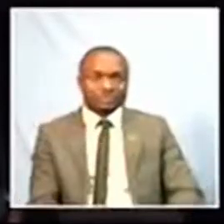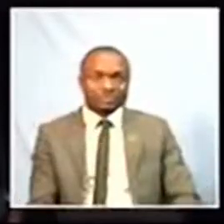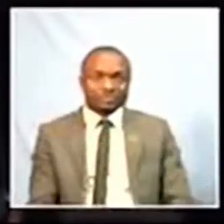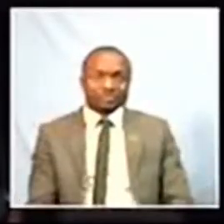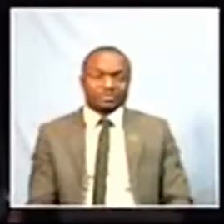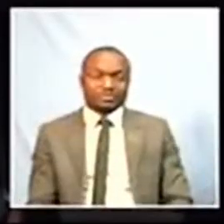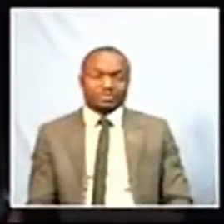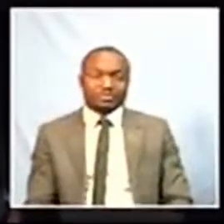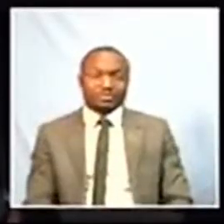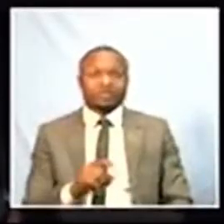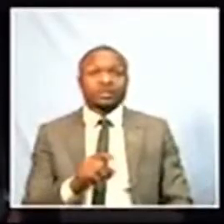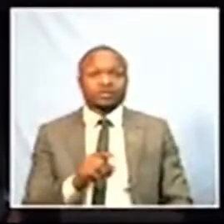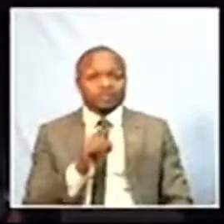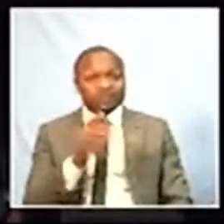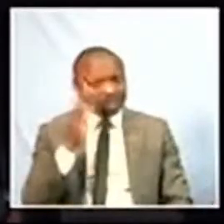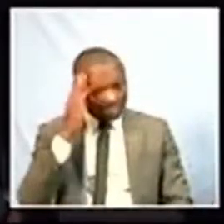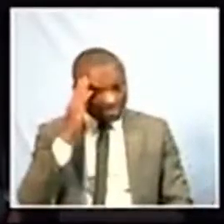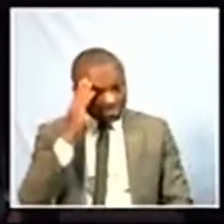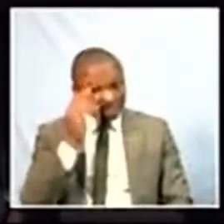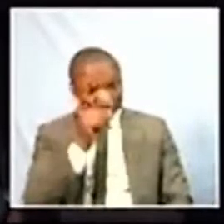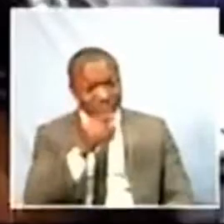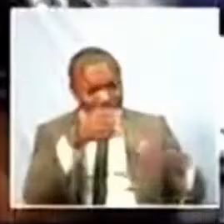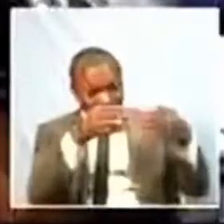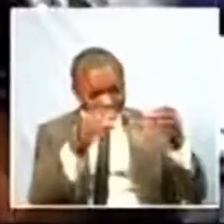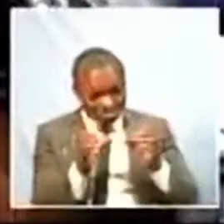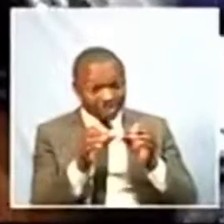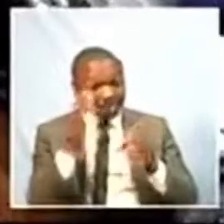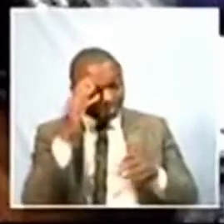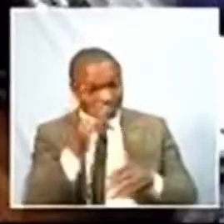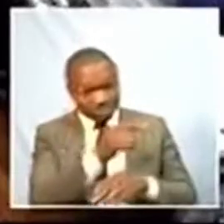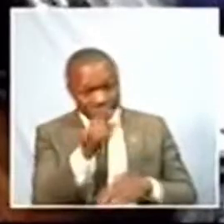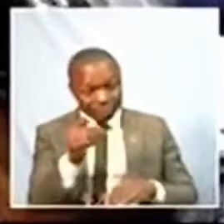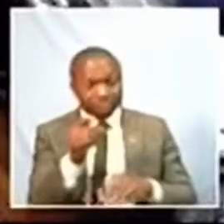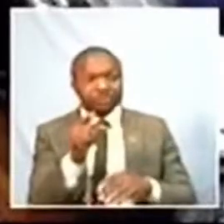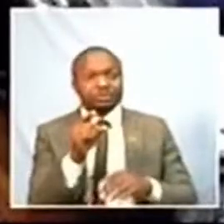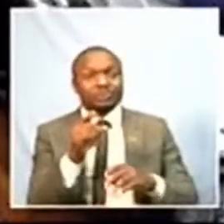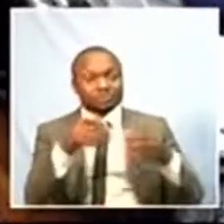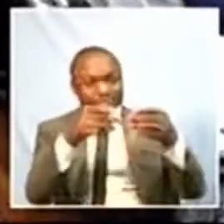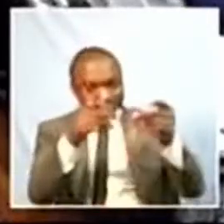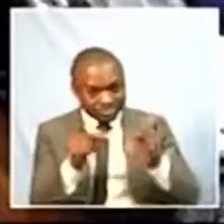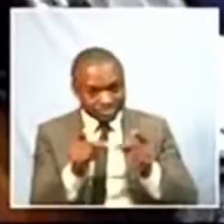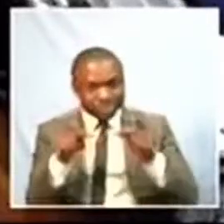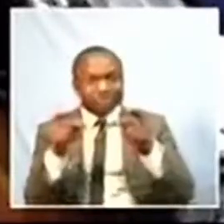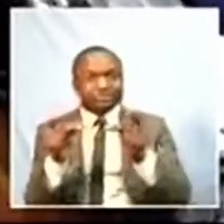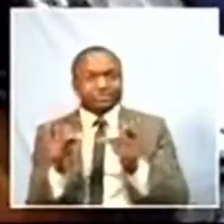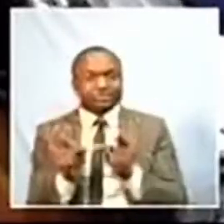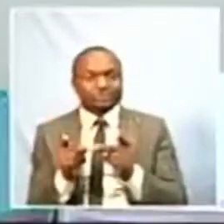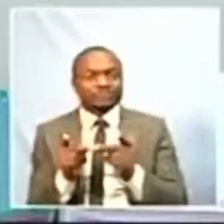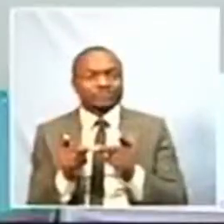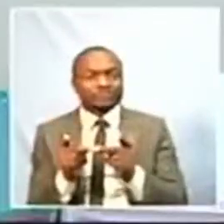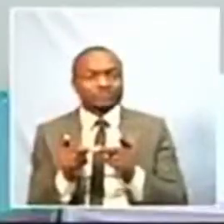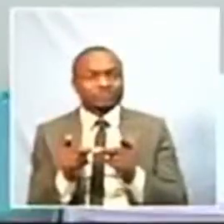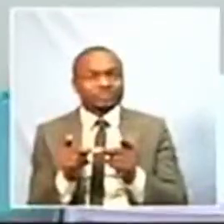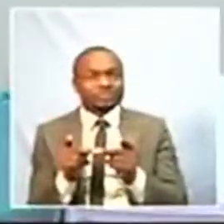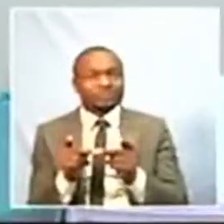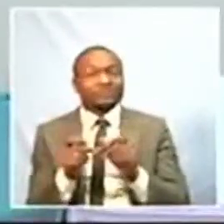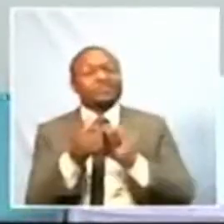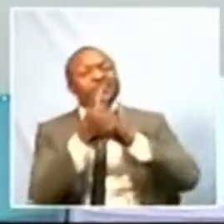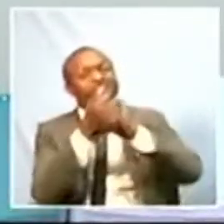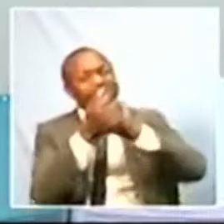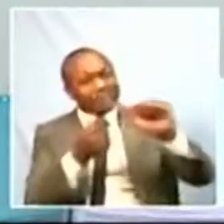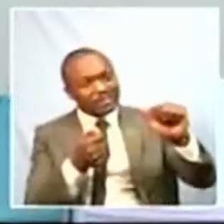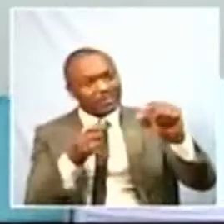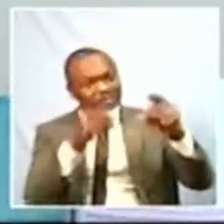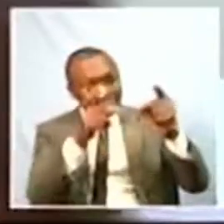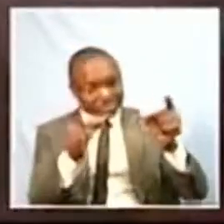We're acquainted with that constituency, so I know all those places. Because the furthest you are talking